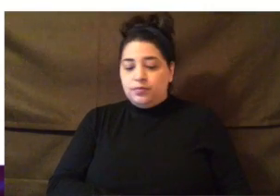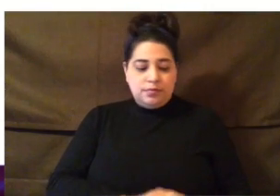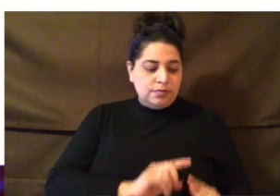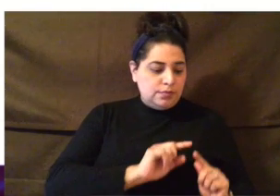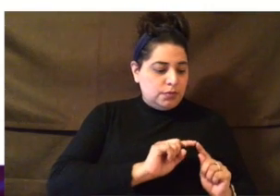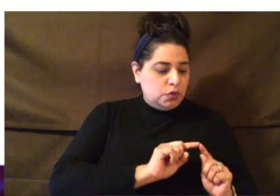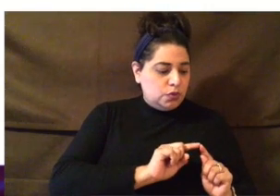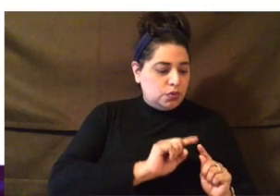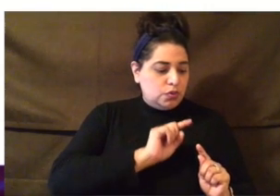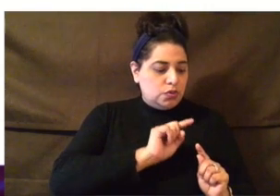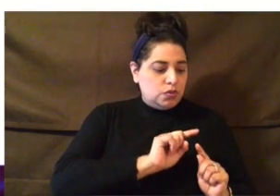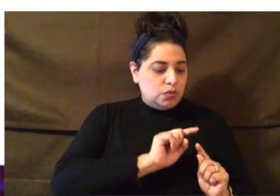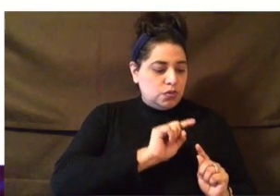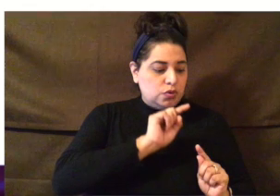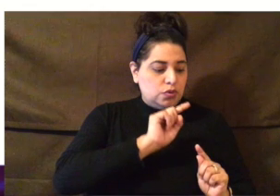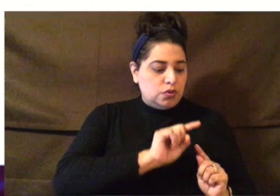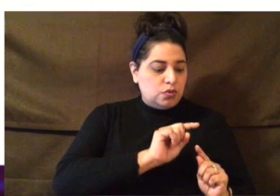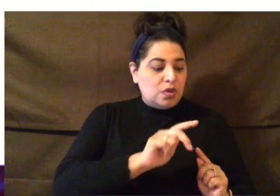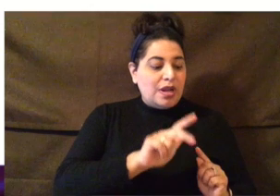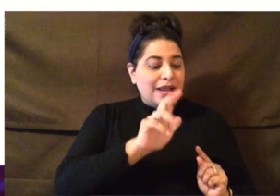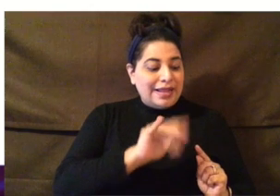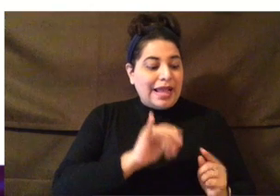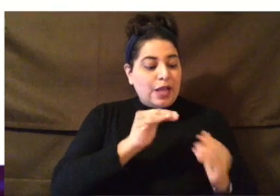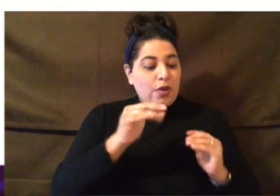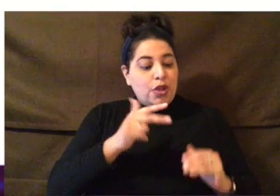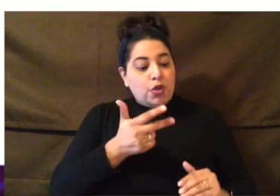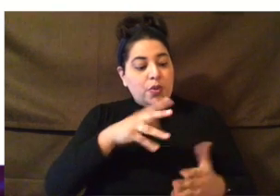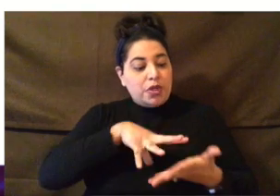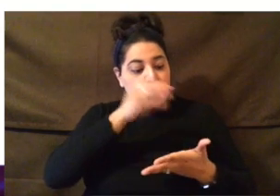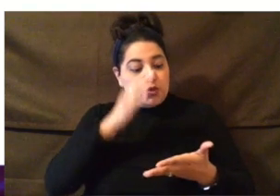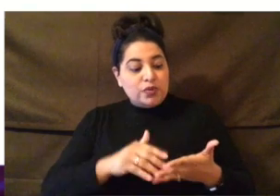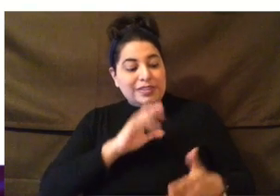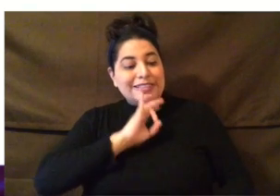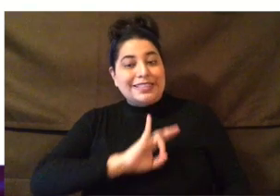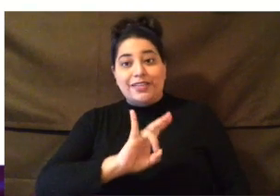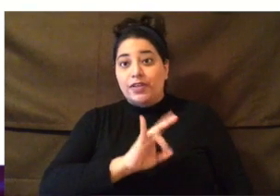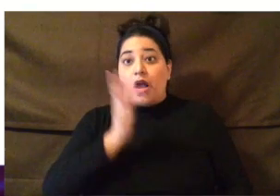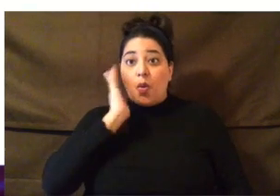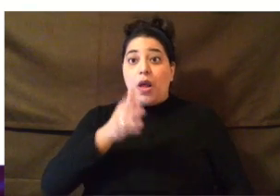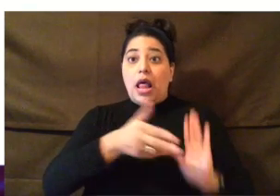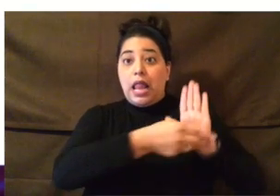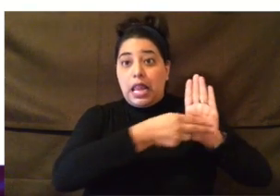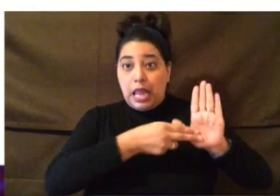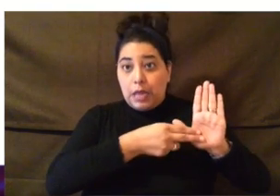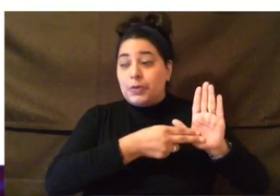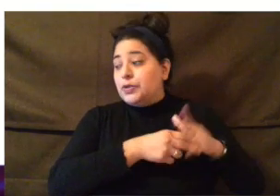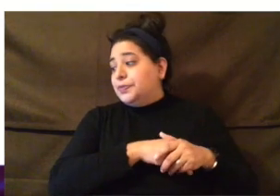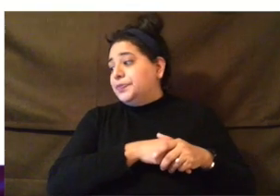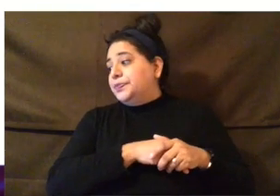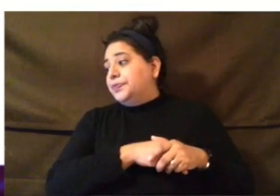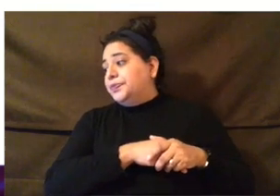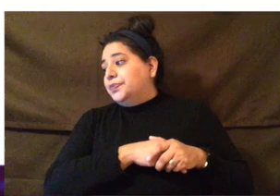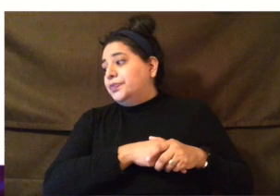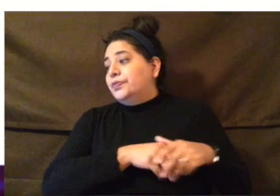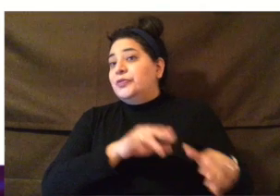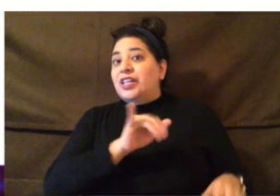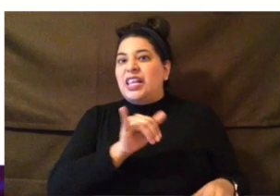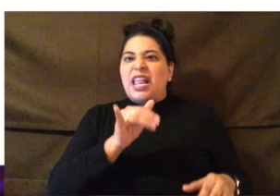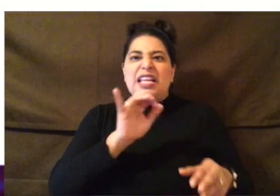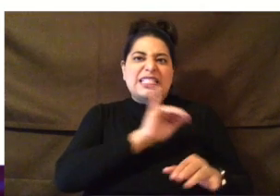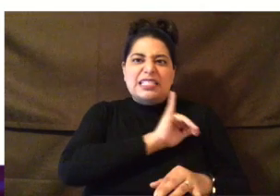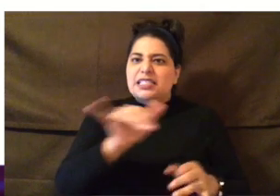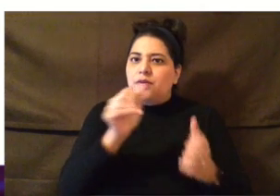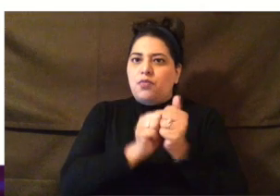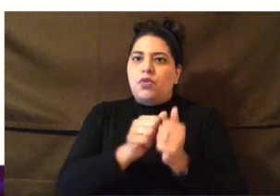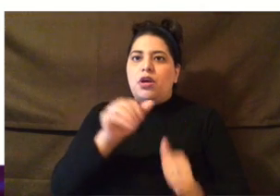Put 3 dots for 3 kiddos that are 7 years old, and I'm just going to label it. I'm just going to label it just like you would with your bar graph or